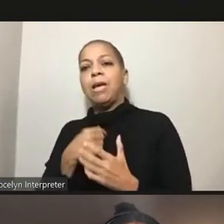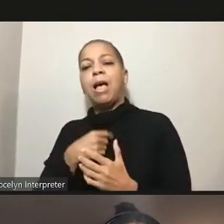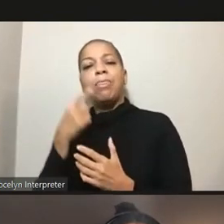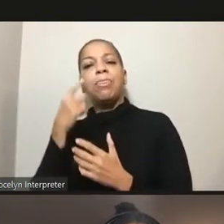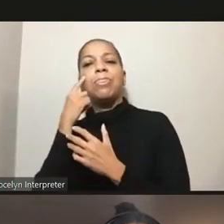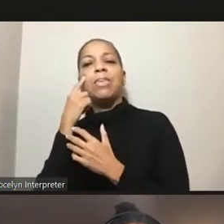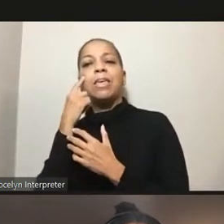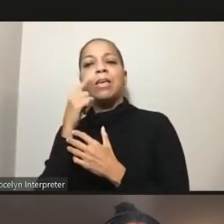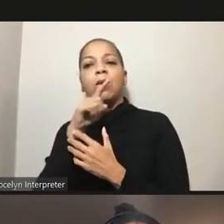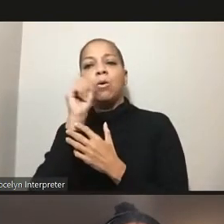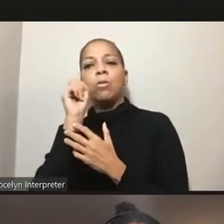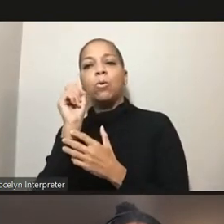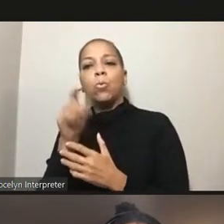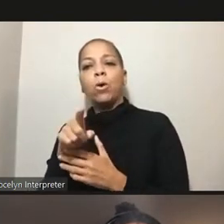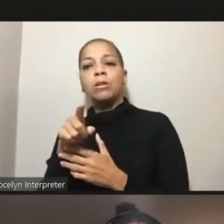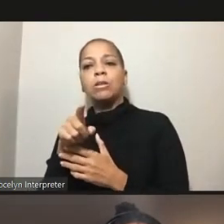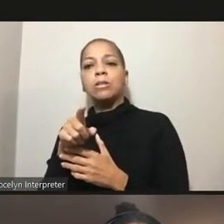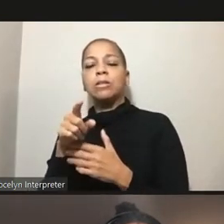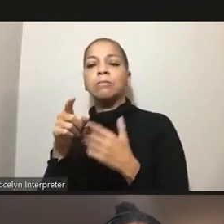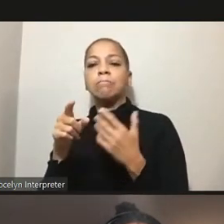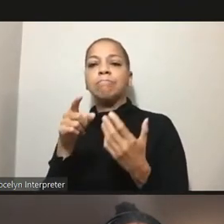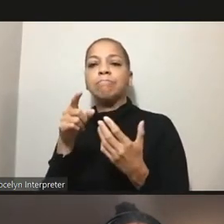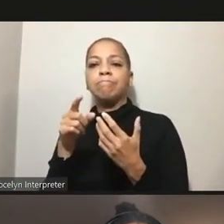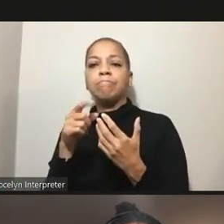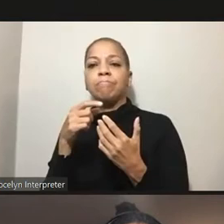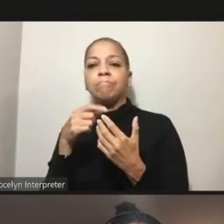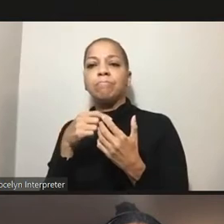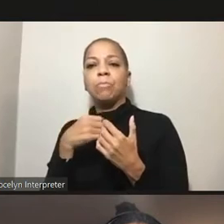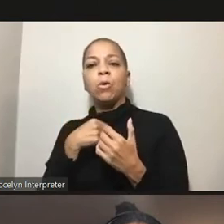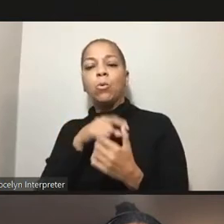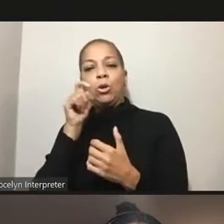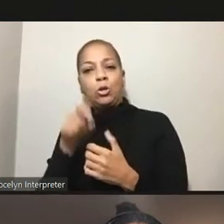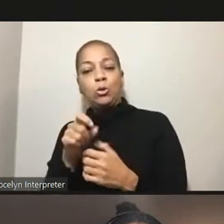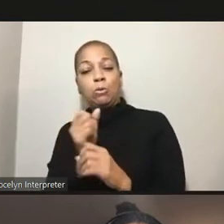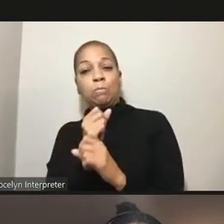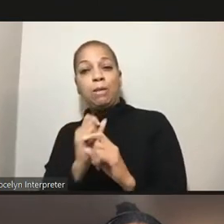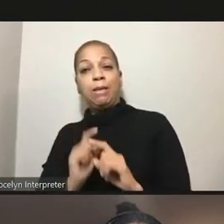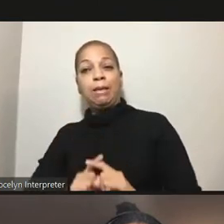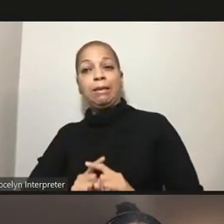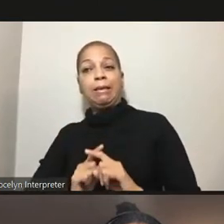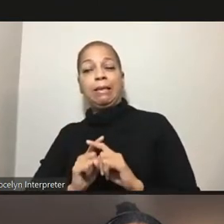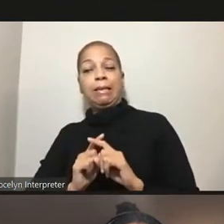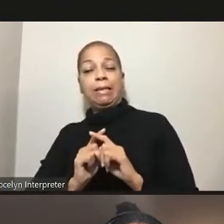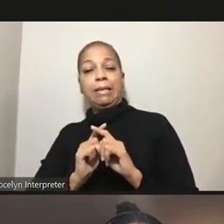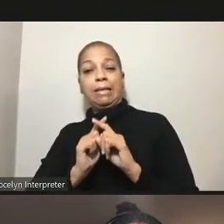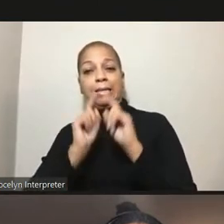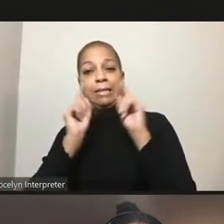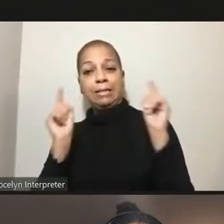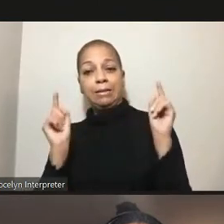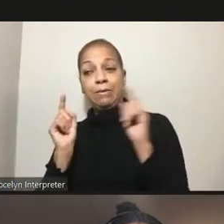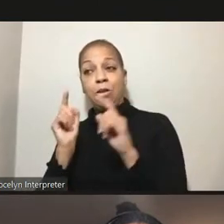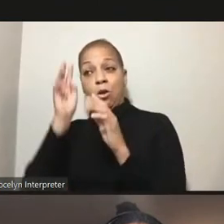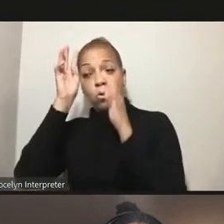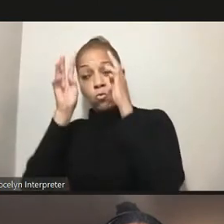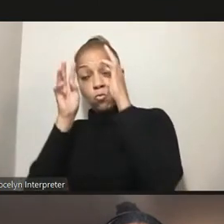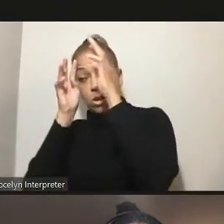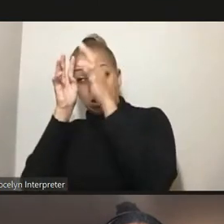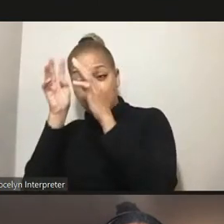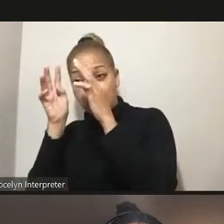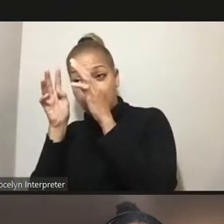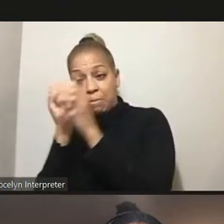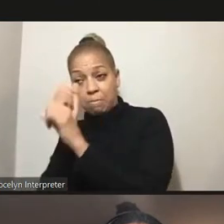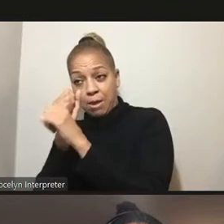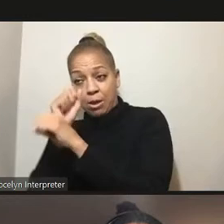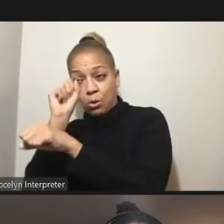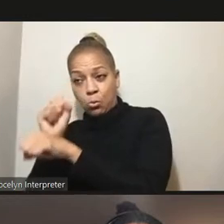I think the question is, we should make a distinction between creating the work and the politics